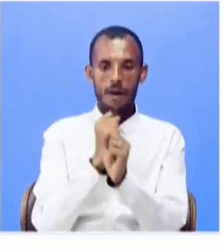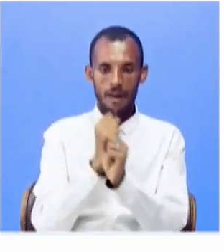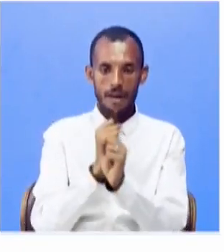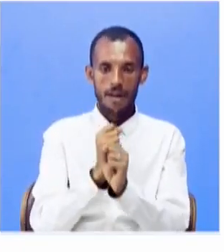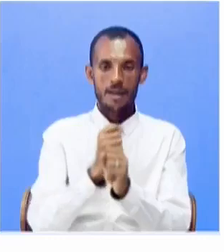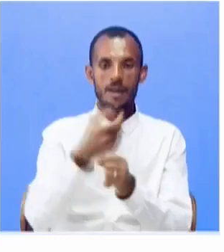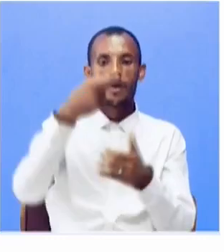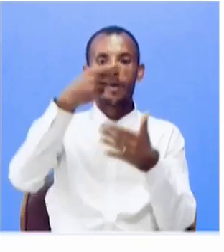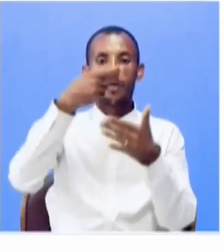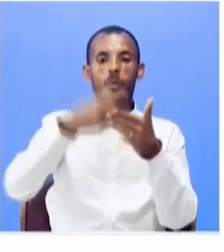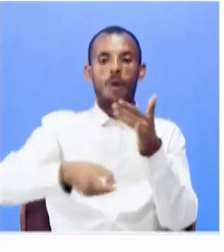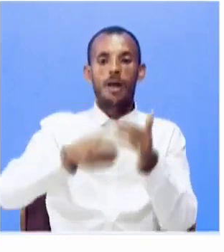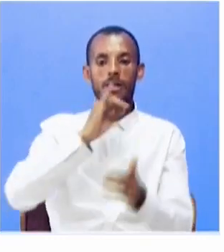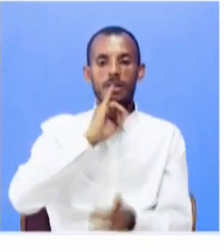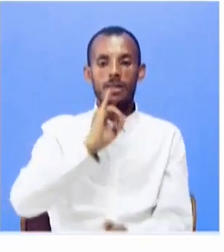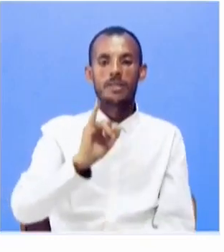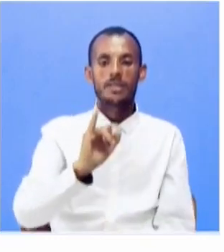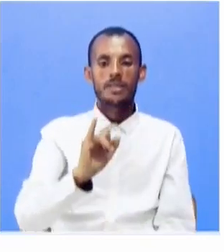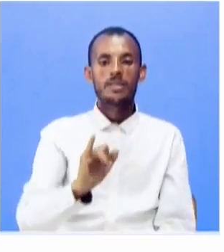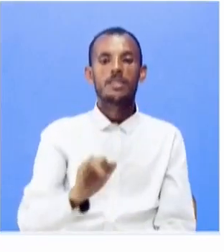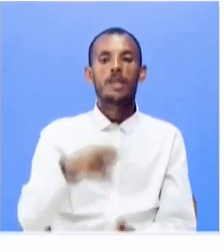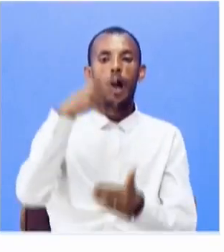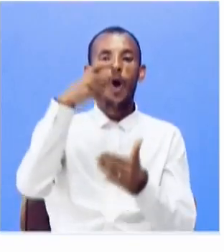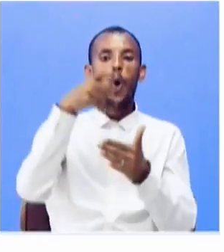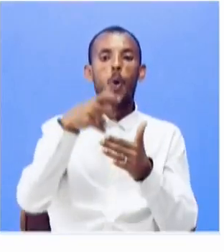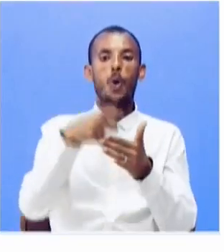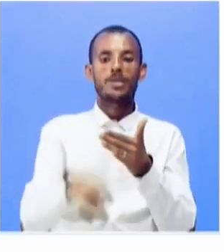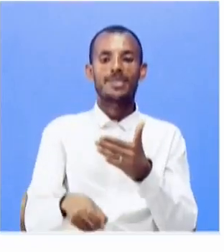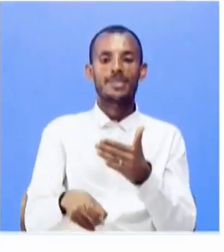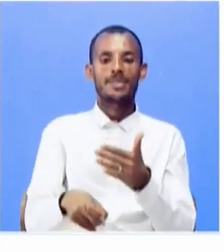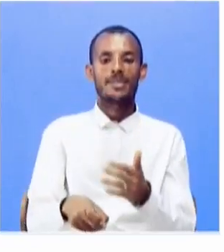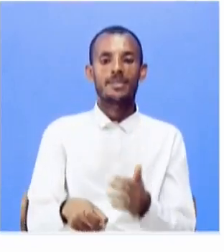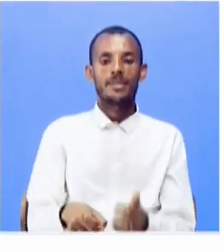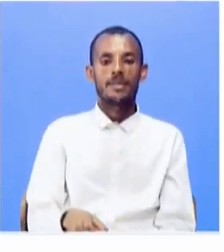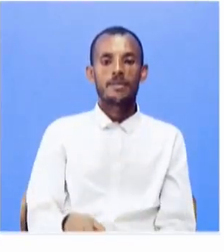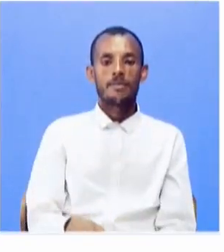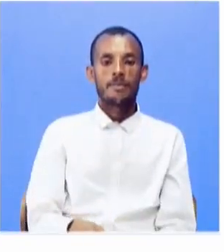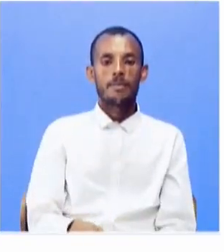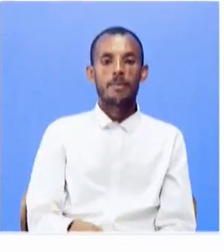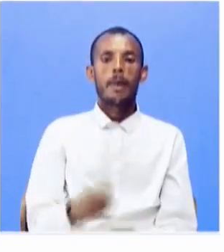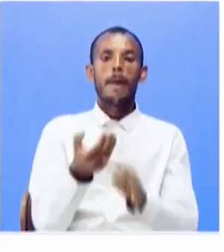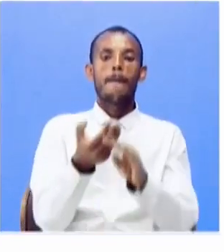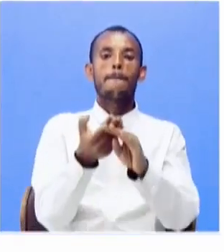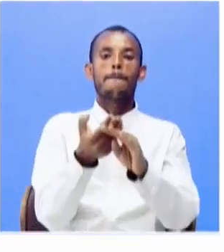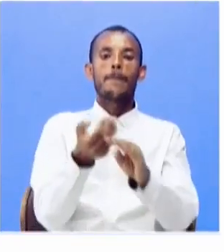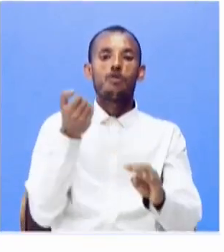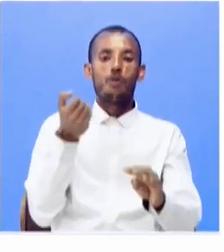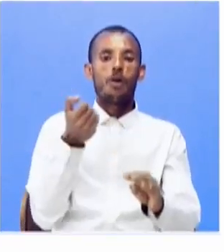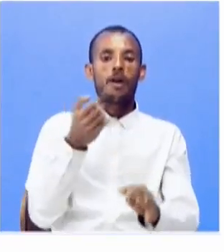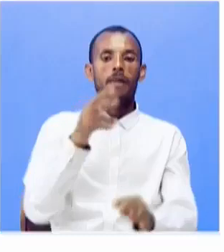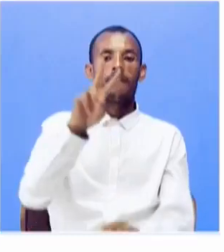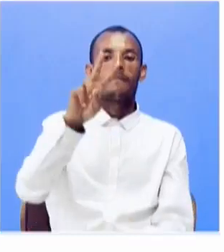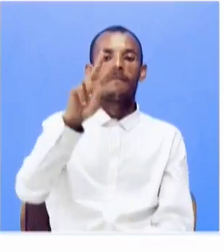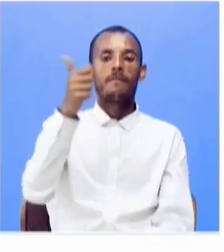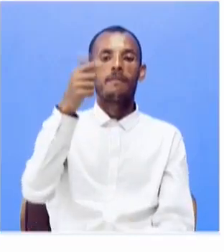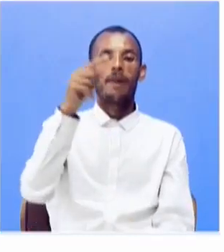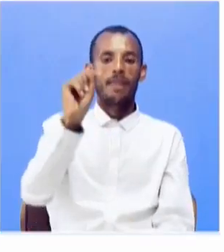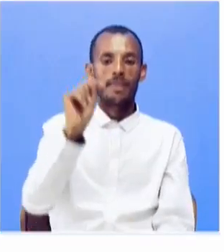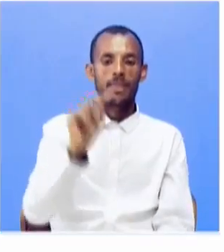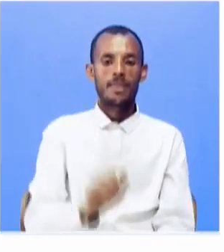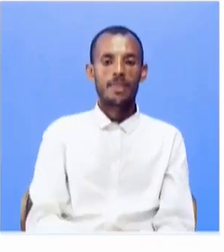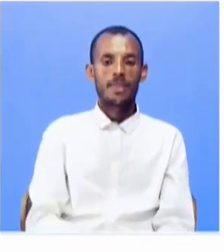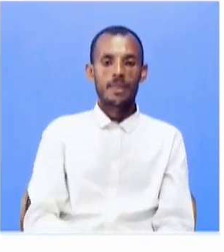what is this cost before what